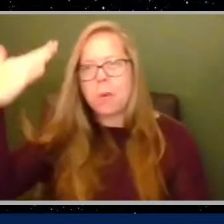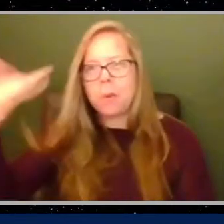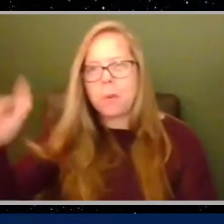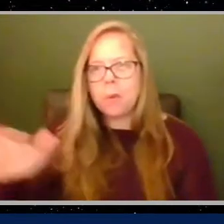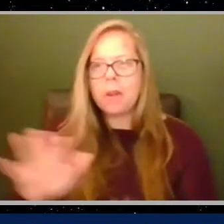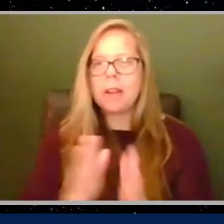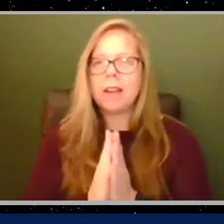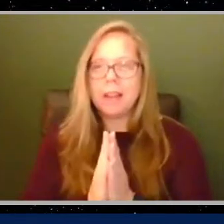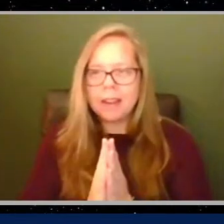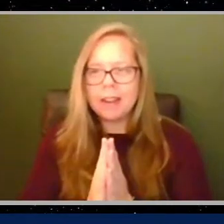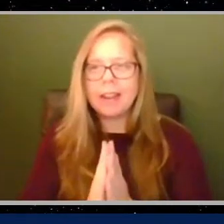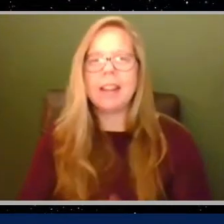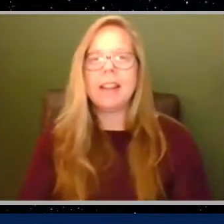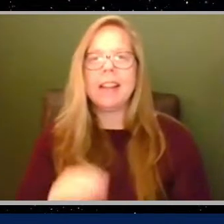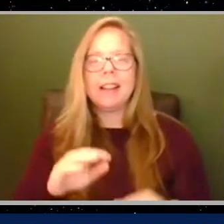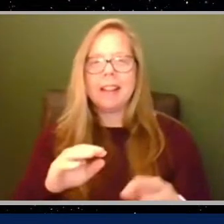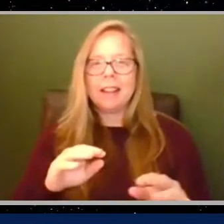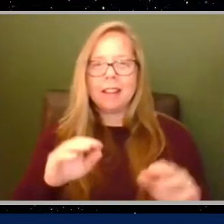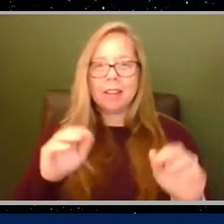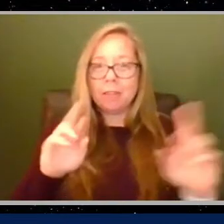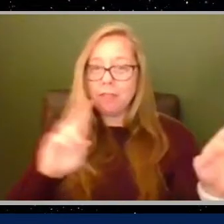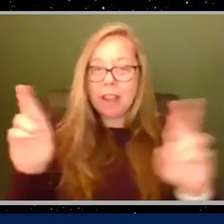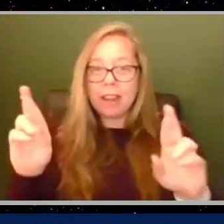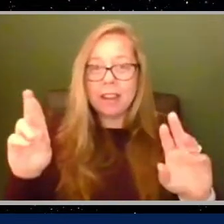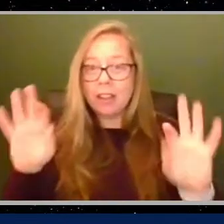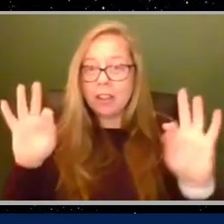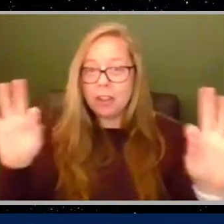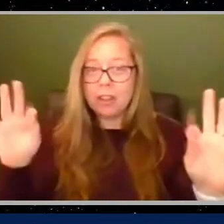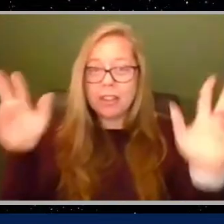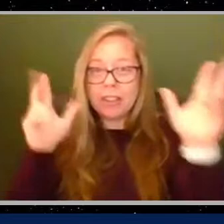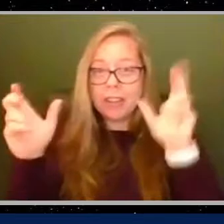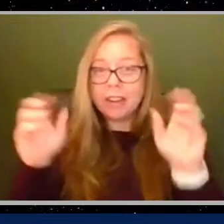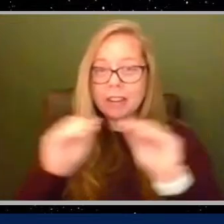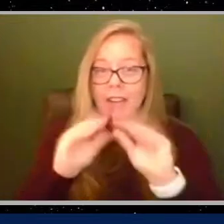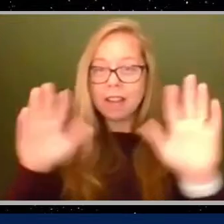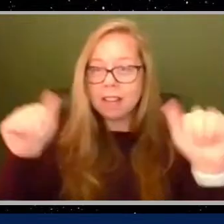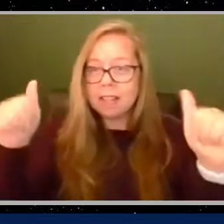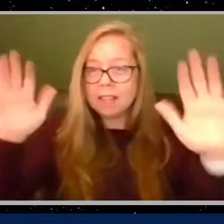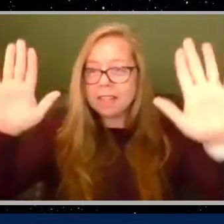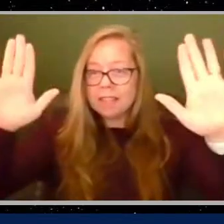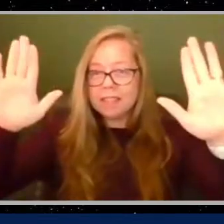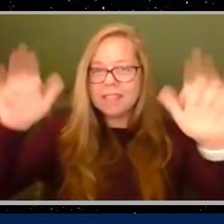everybody's audio? How's everybody doing? Wave at the camera. I think we're good now.